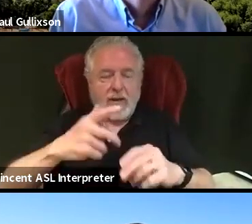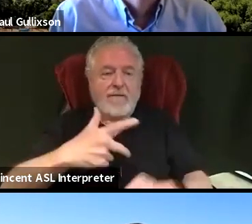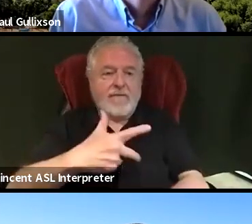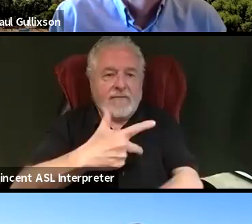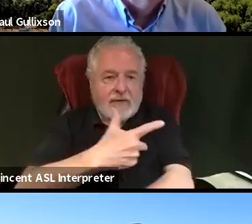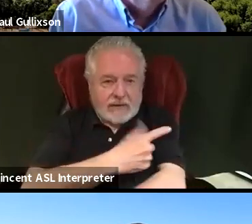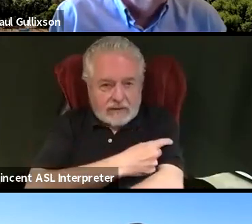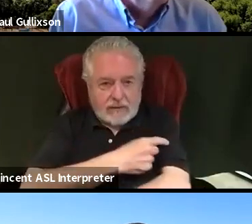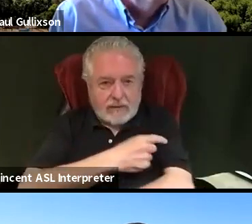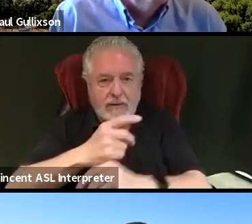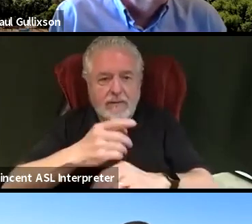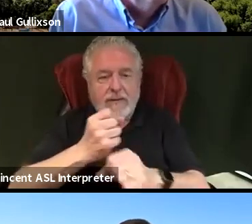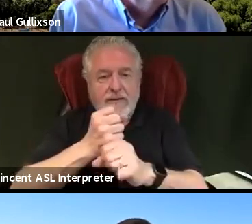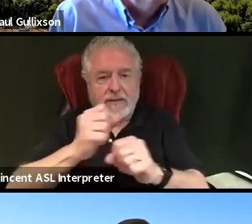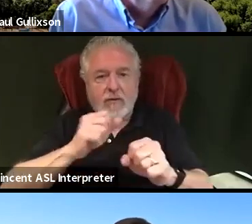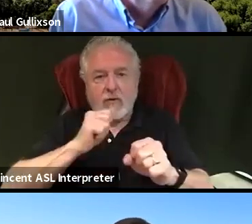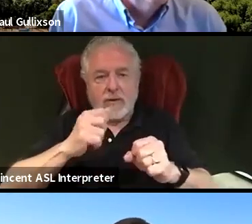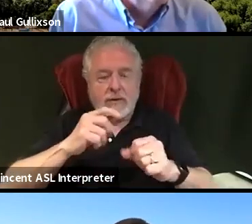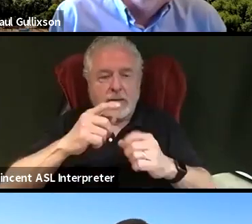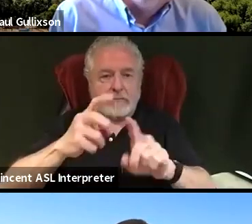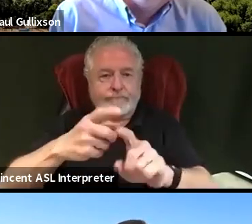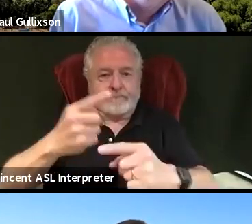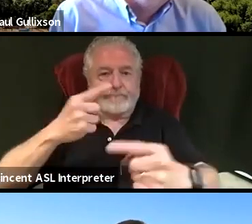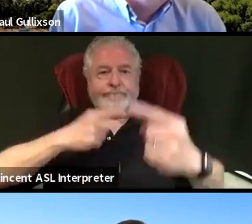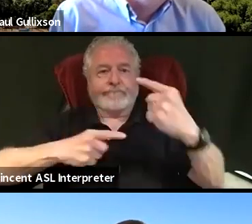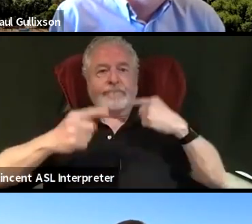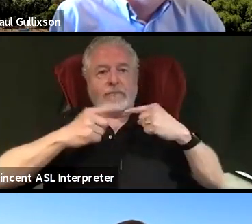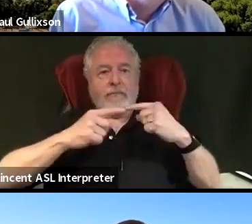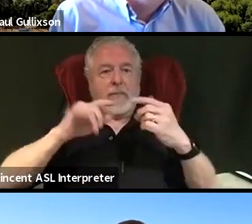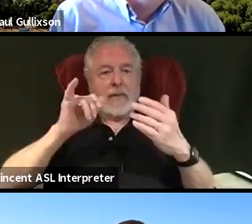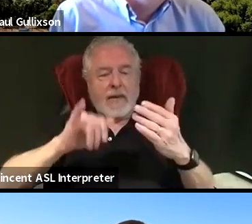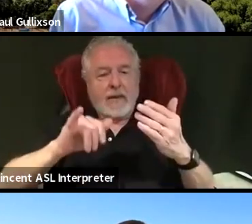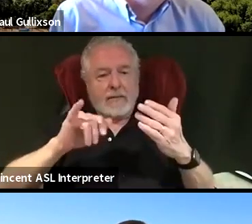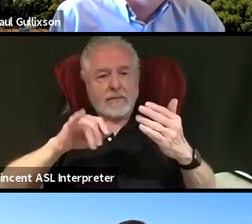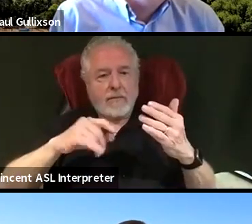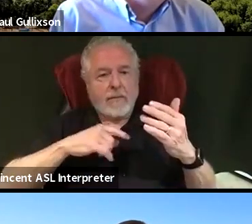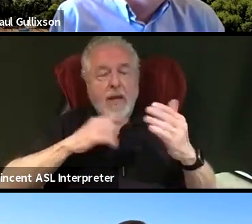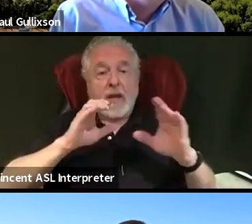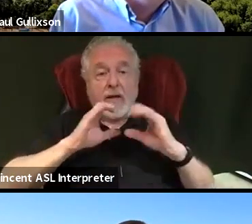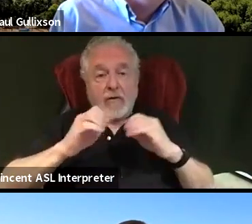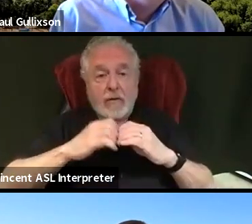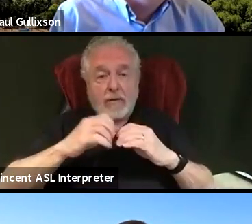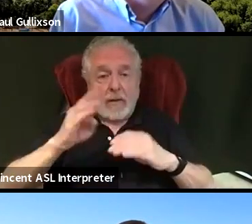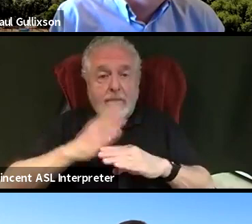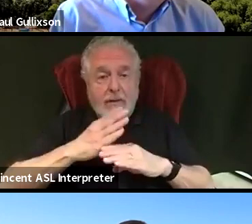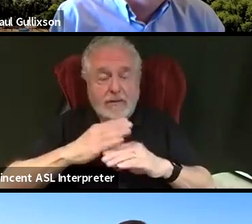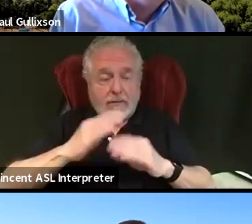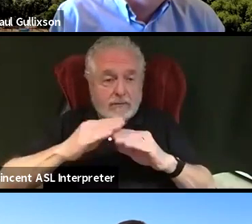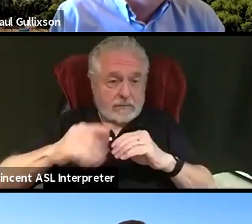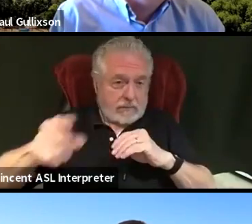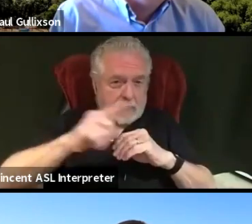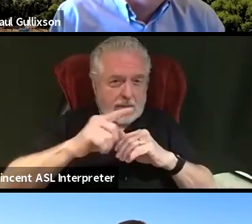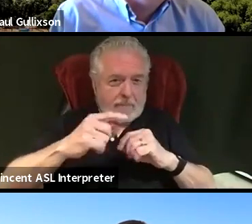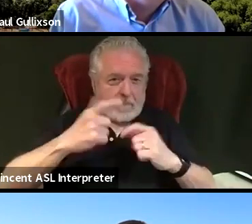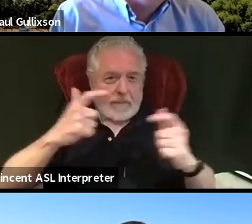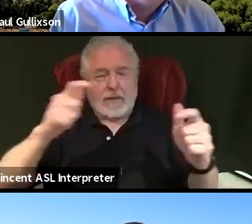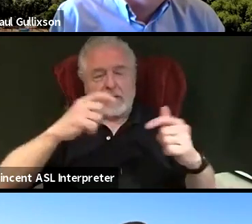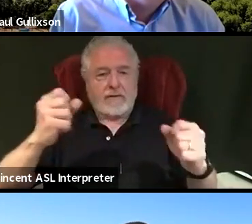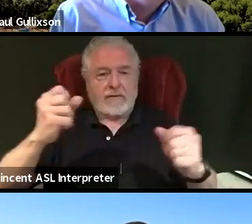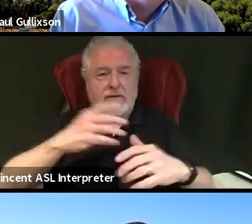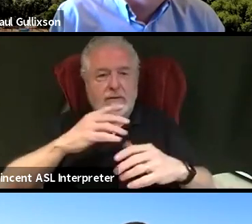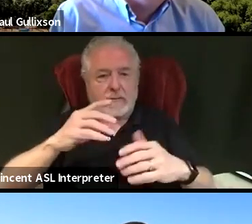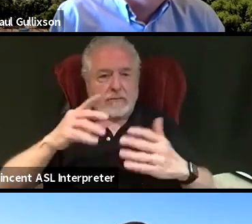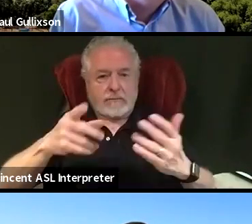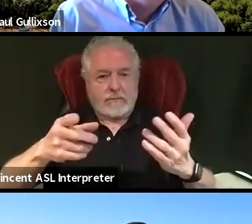vaccinated, keep us all safe so we don't slide backwards. Because I think that in my conversations with the business community, that's been the biggest fear. It's